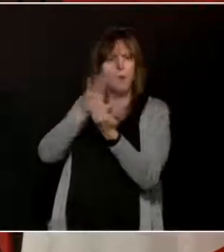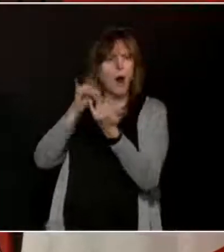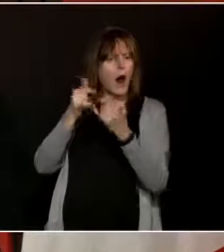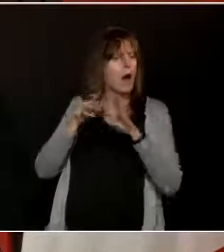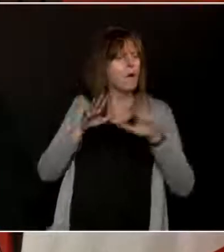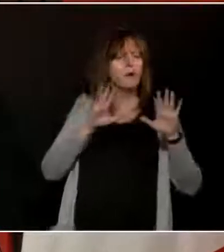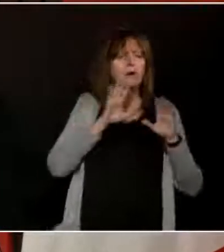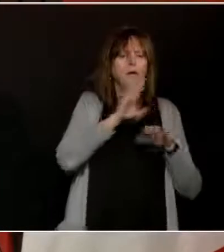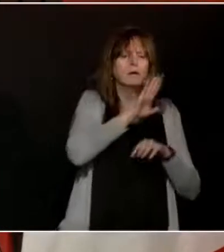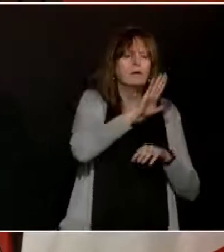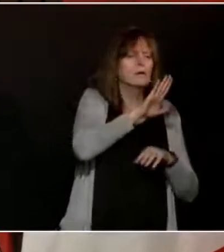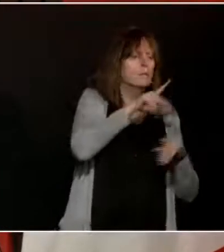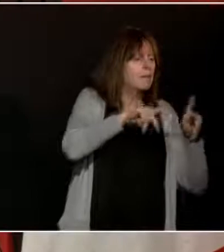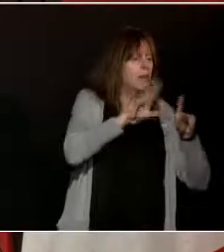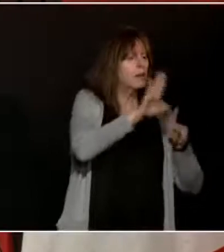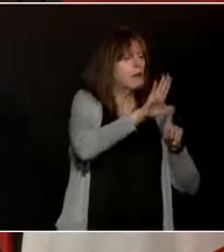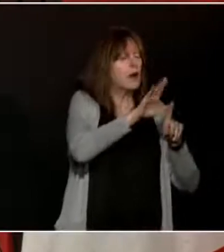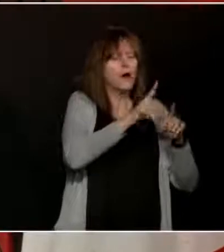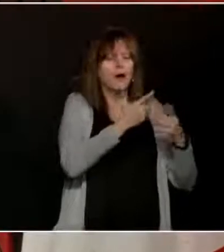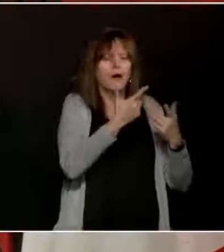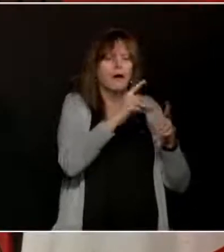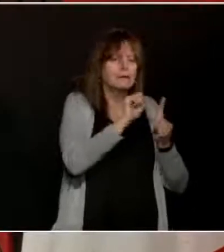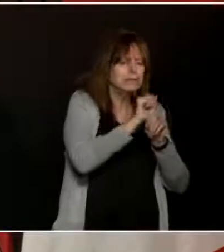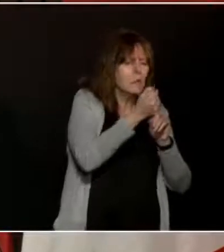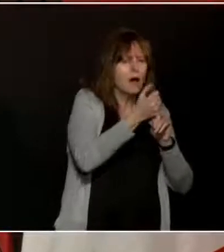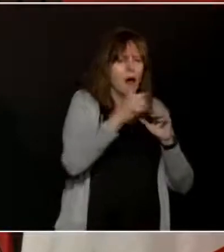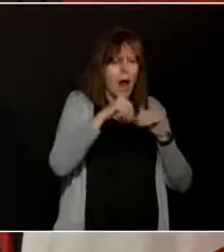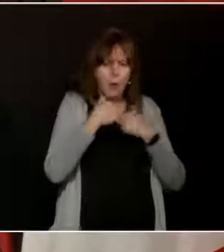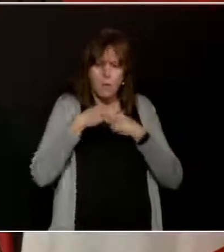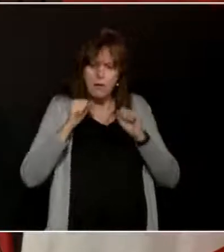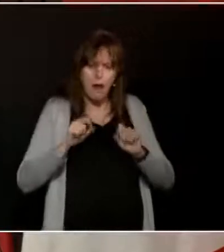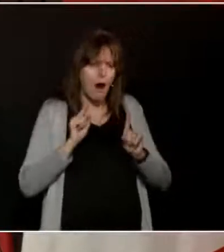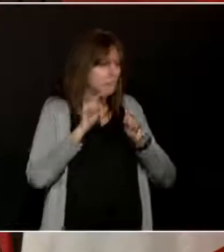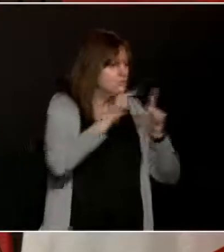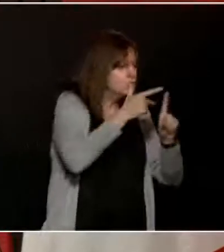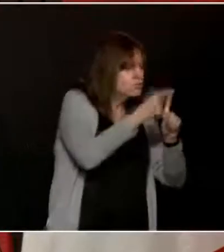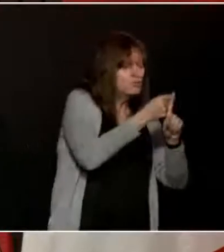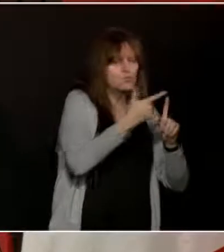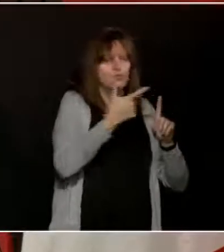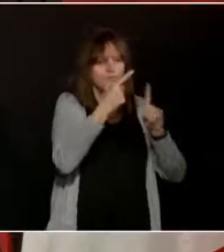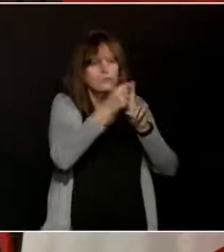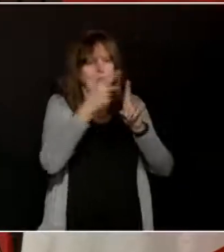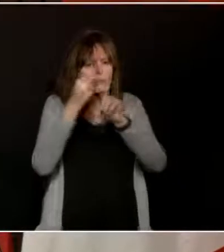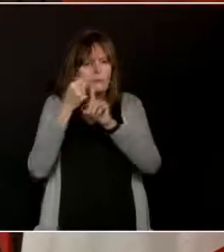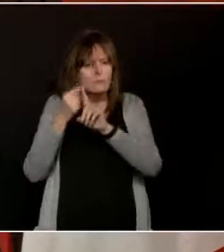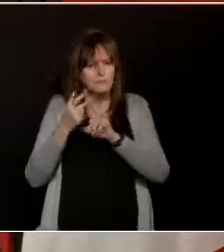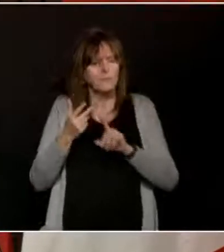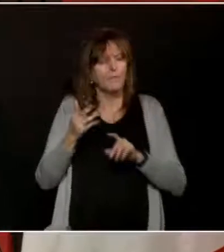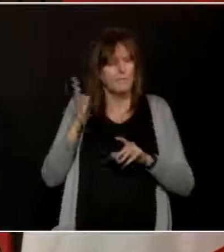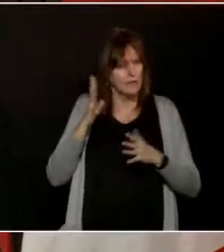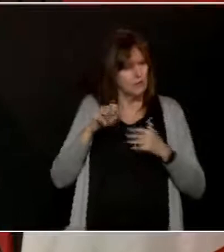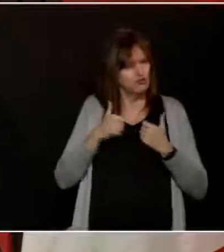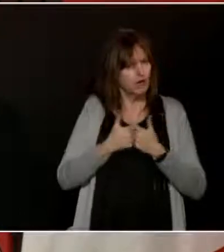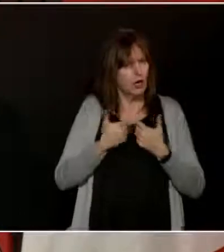to be able to deliver the vaccine. We had the early challenges with Pfizer and Moderna not being as